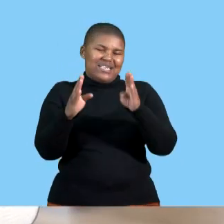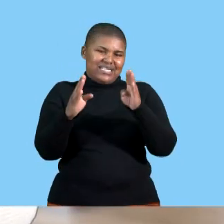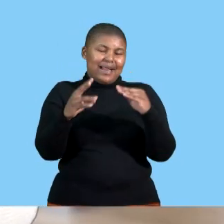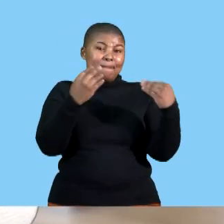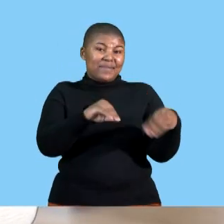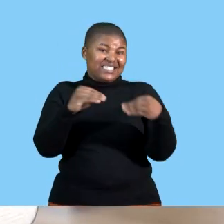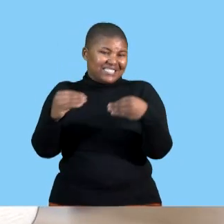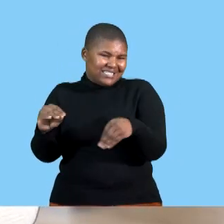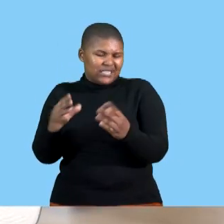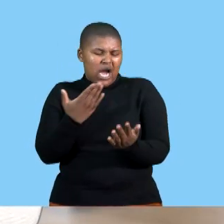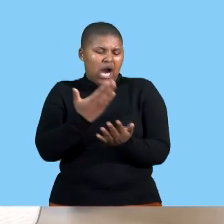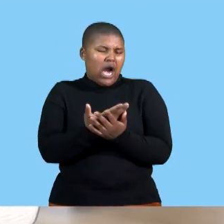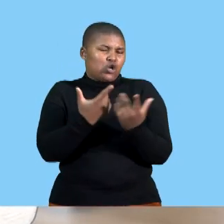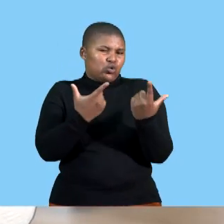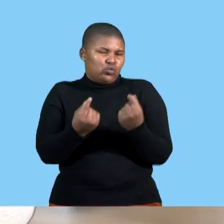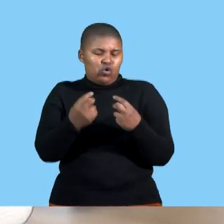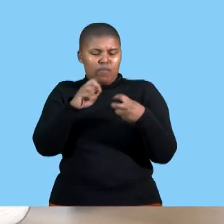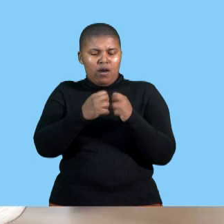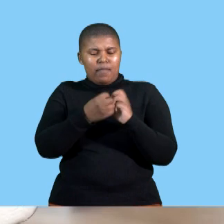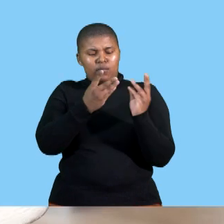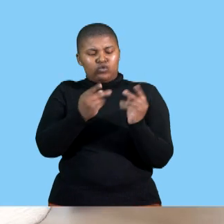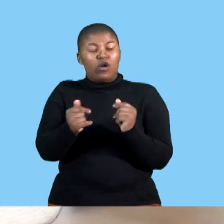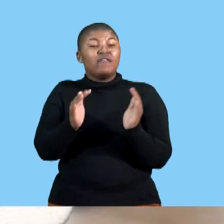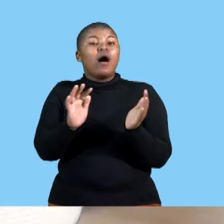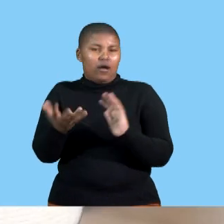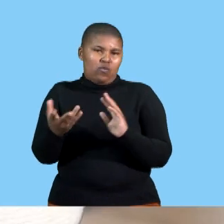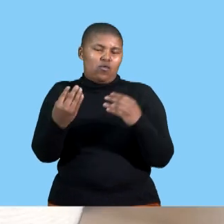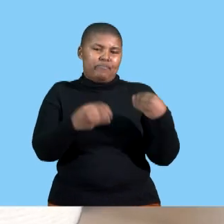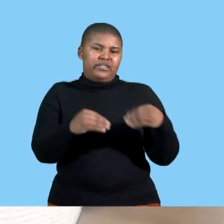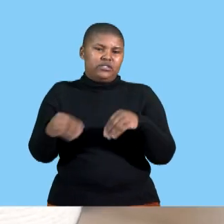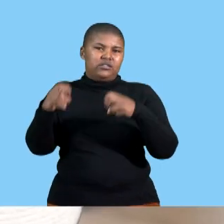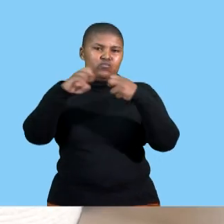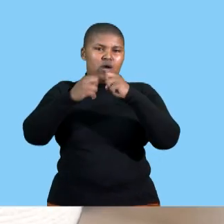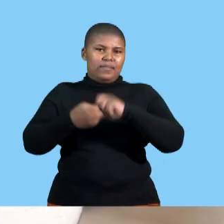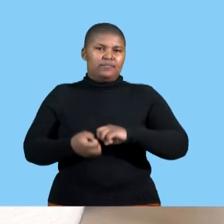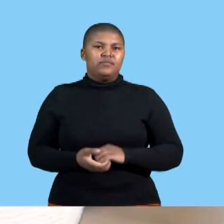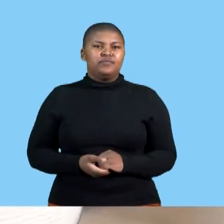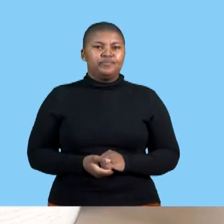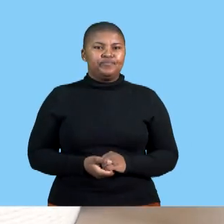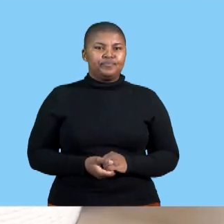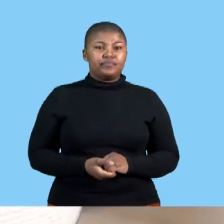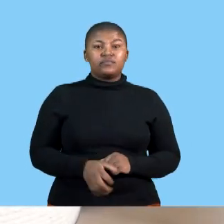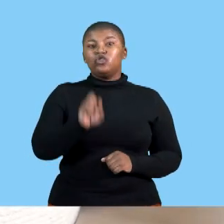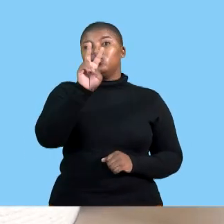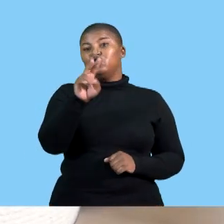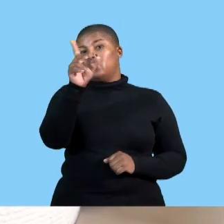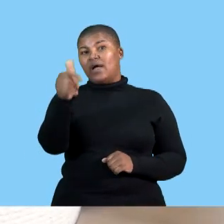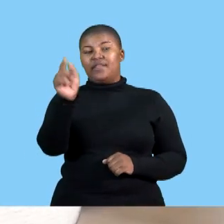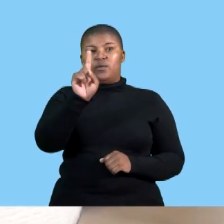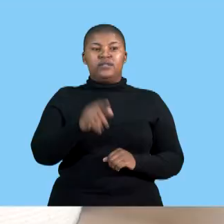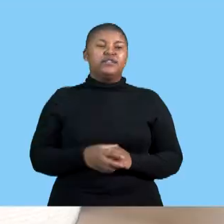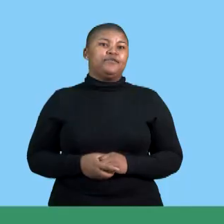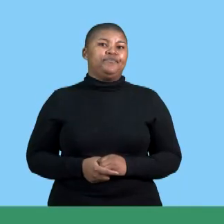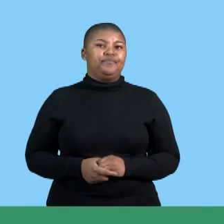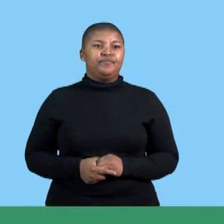ways that the business can use to solve the business problems? Right, so other than the 2 mentioned